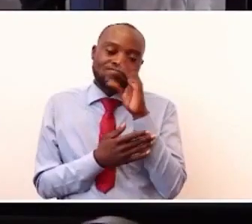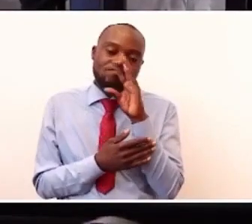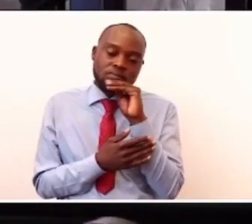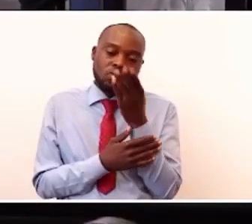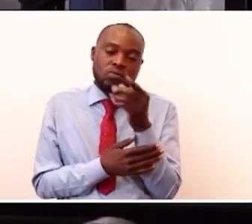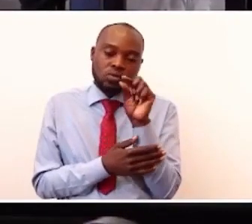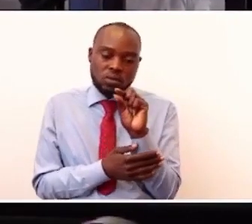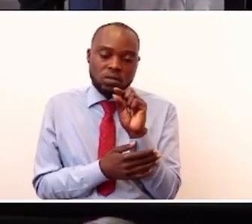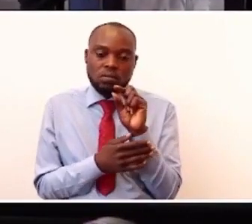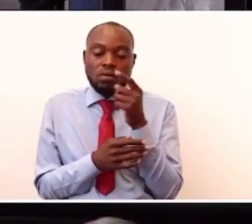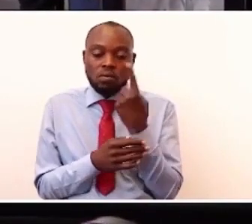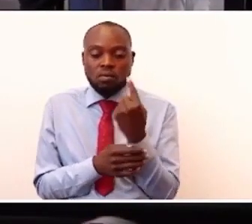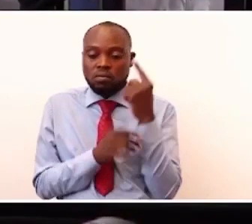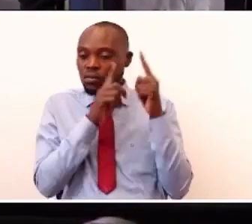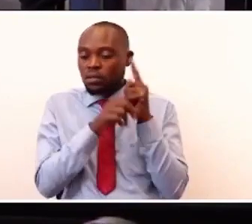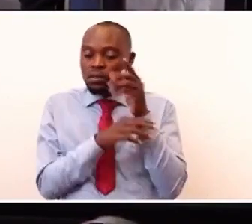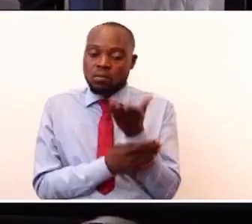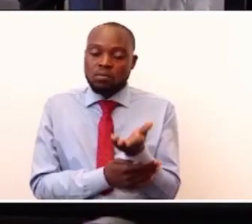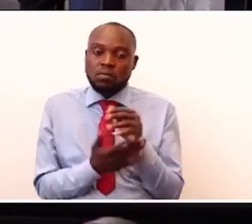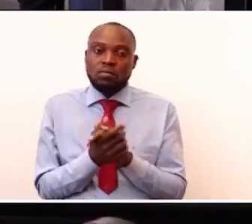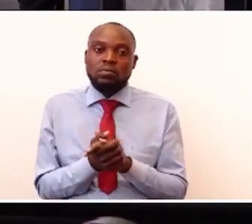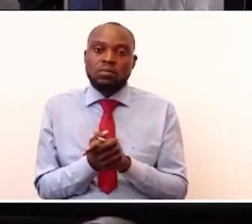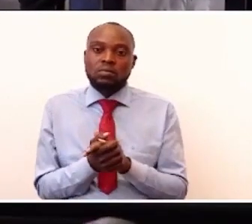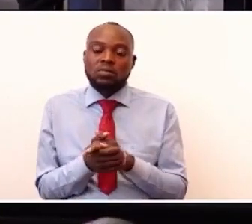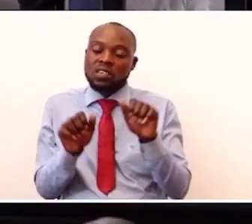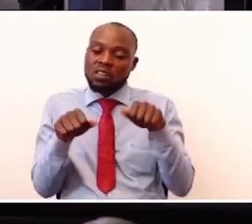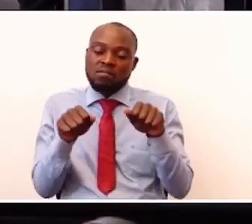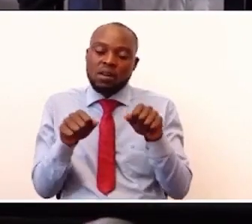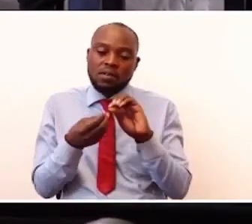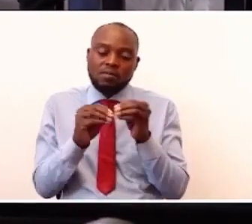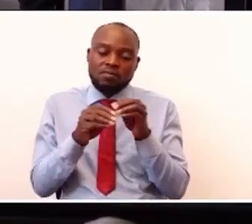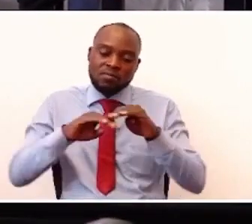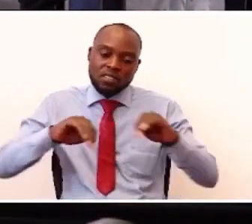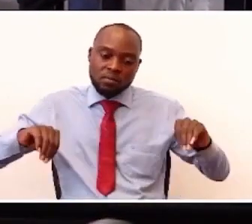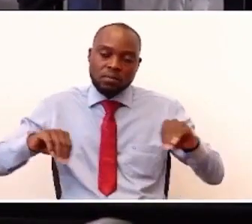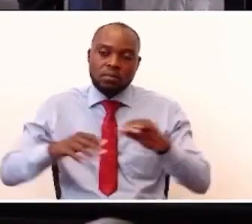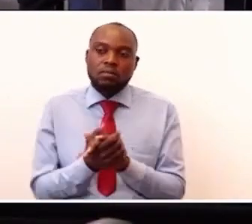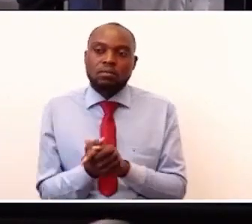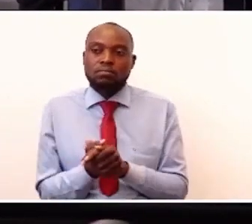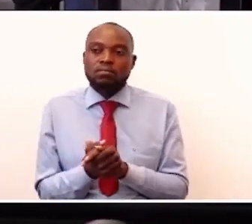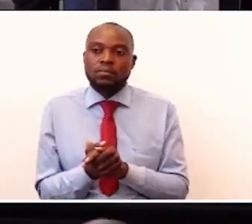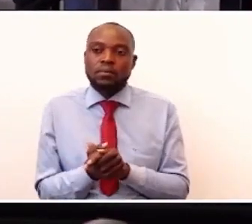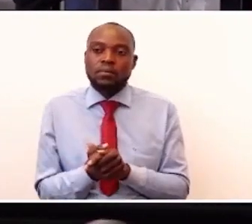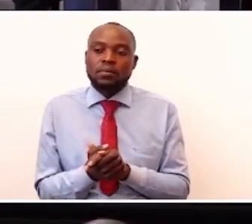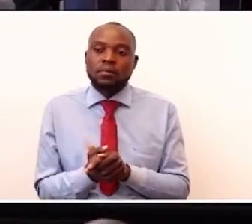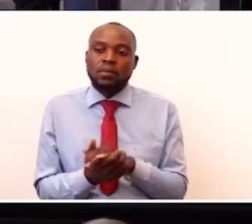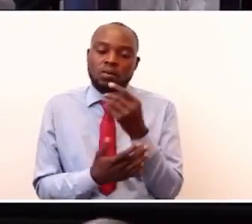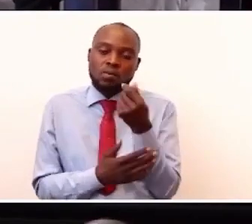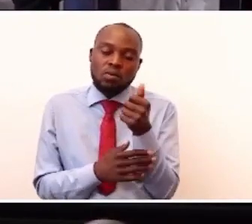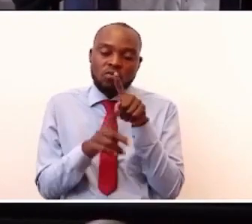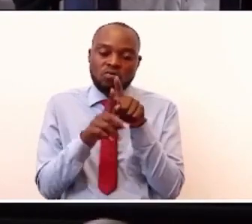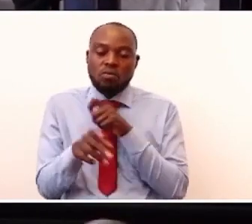One, I think that we cannot separate real economy from